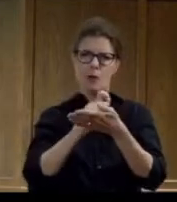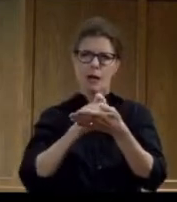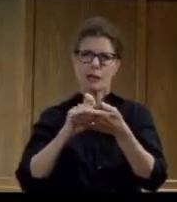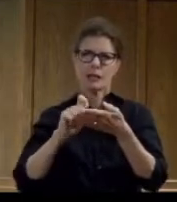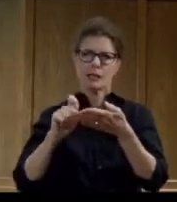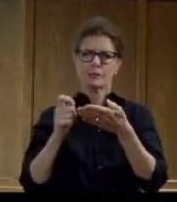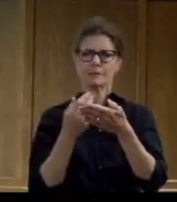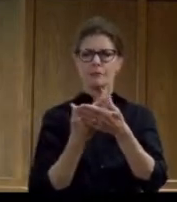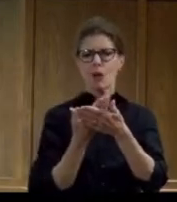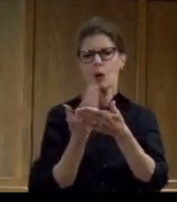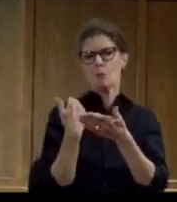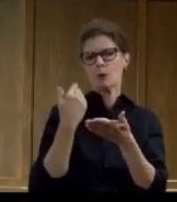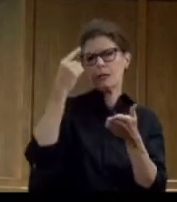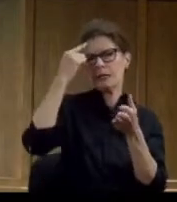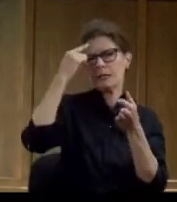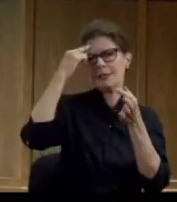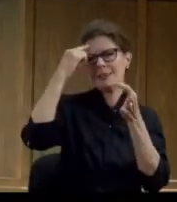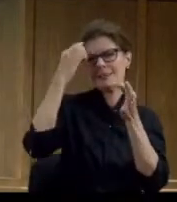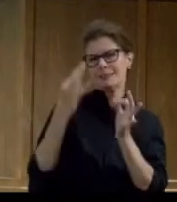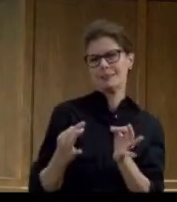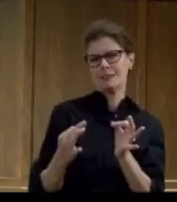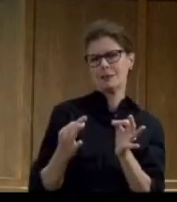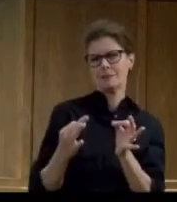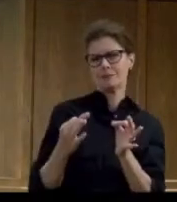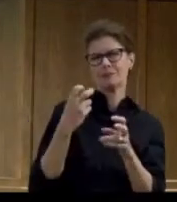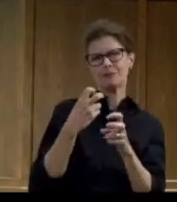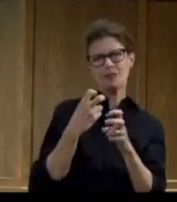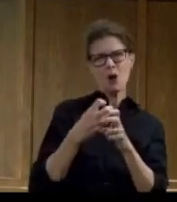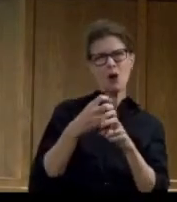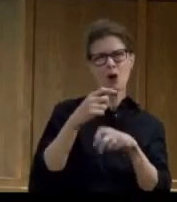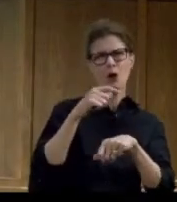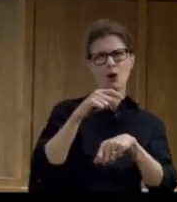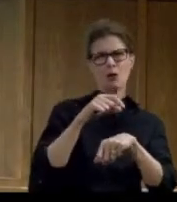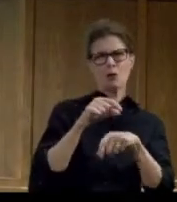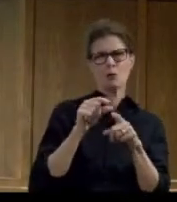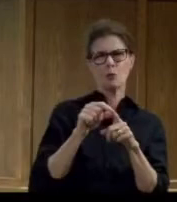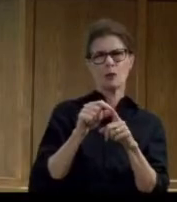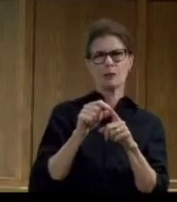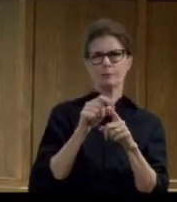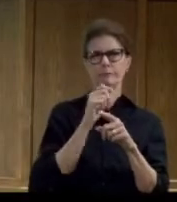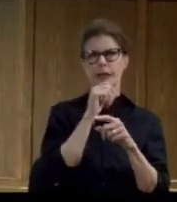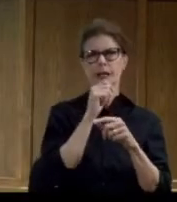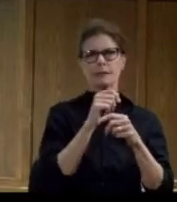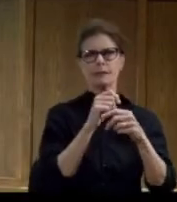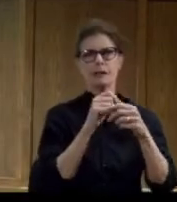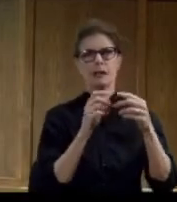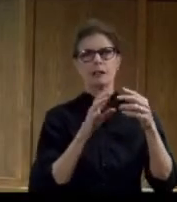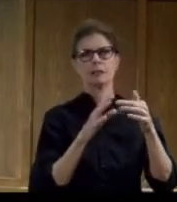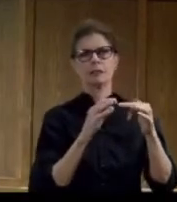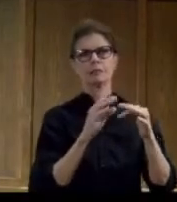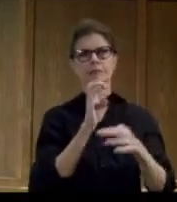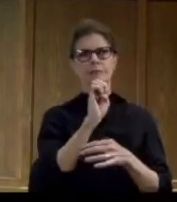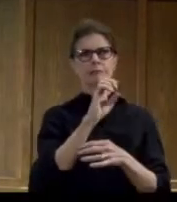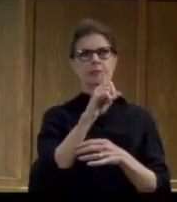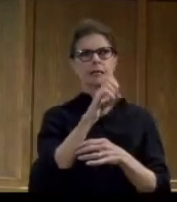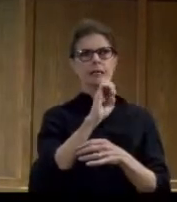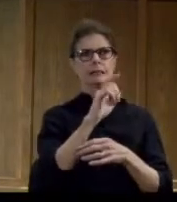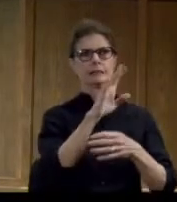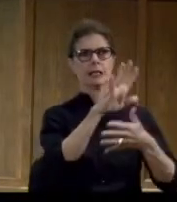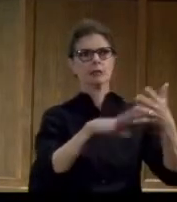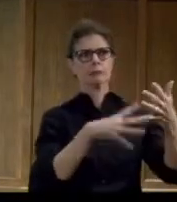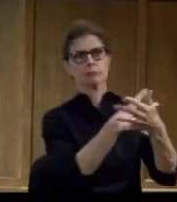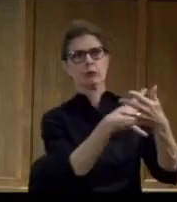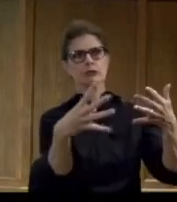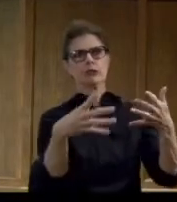word. It's sometimes a hard word to understand. It is not an Excel spreadsheet for Judgment Day. Predestination is an